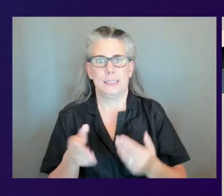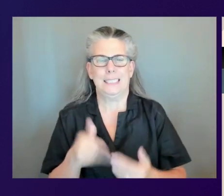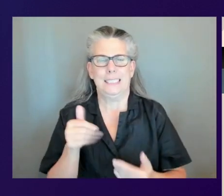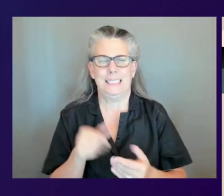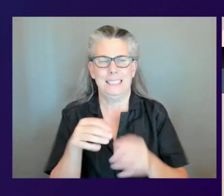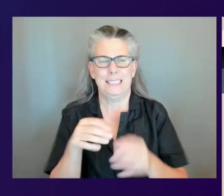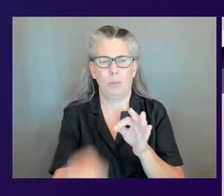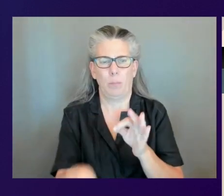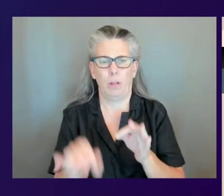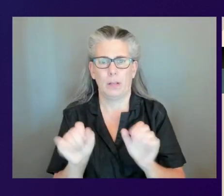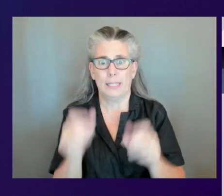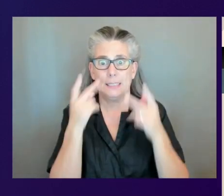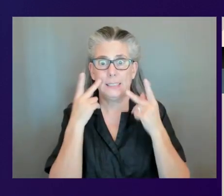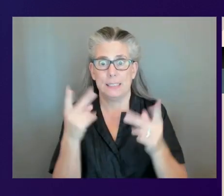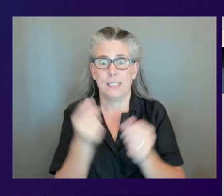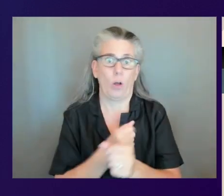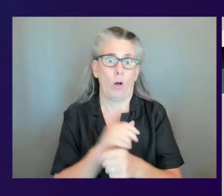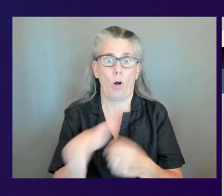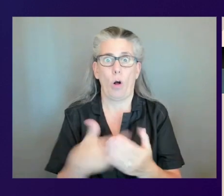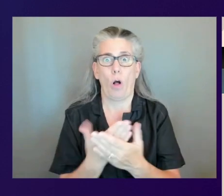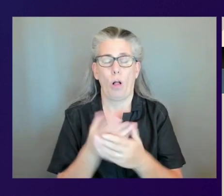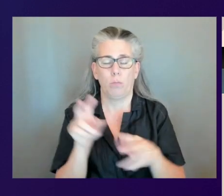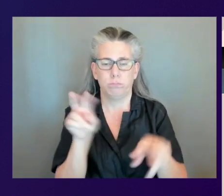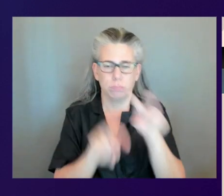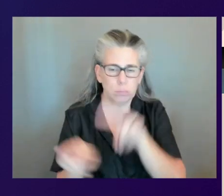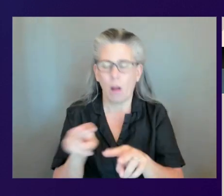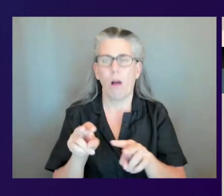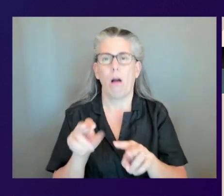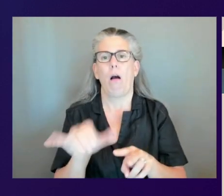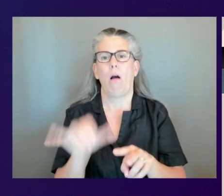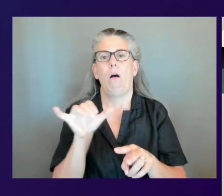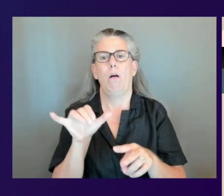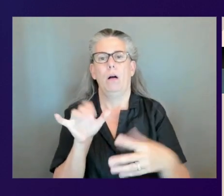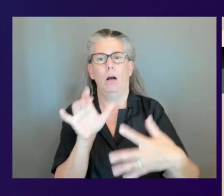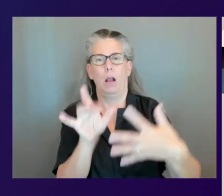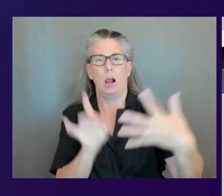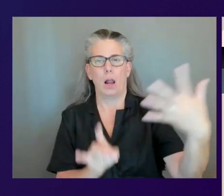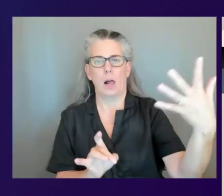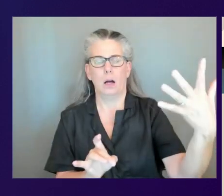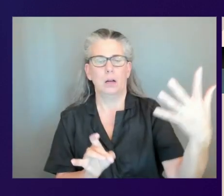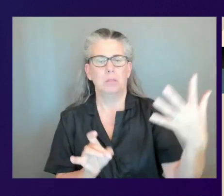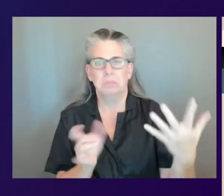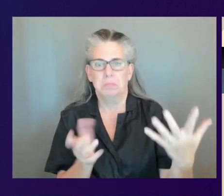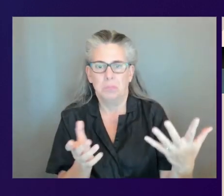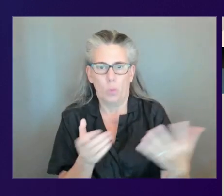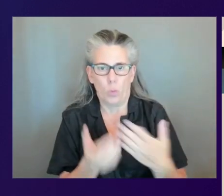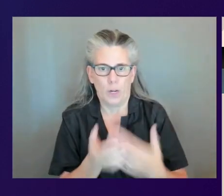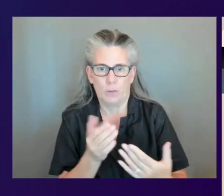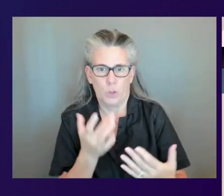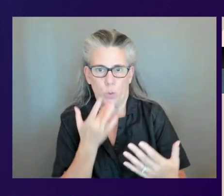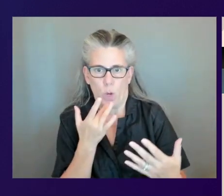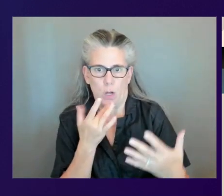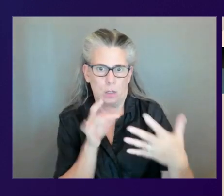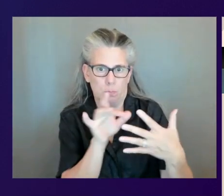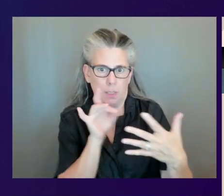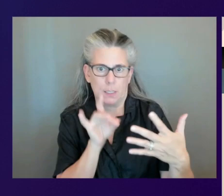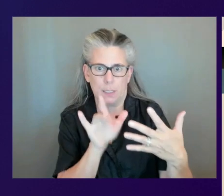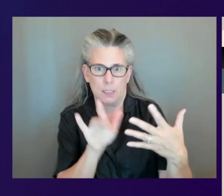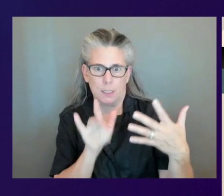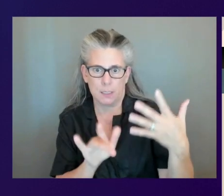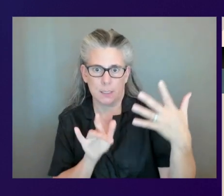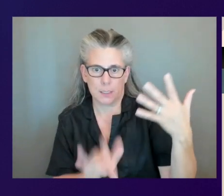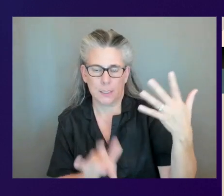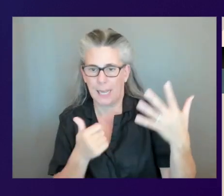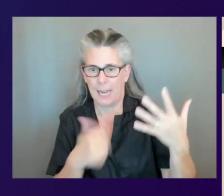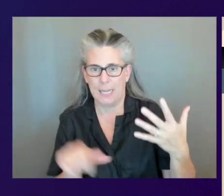of your cloud providers or your on-prem environment. It's just all right here for you to click into and see what's going on. I gotta imagine that if you were